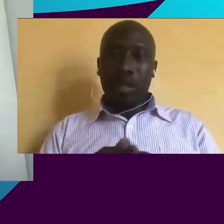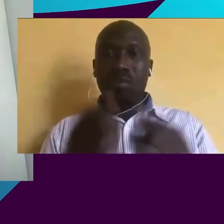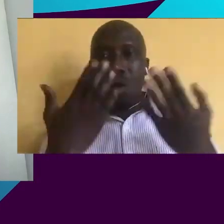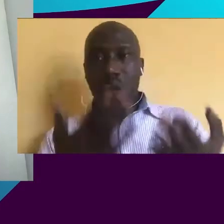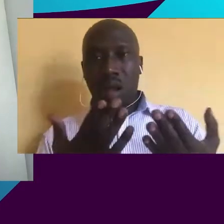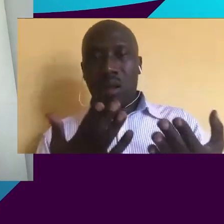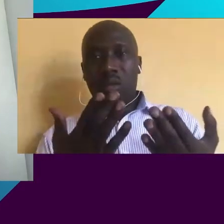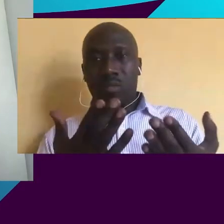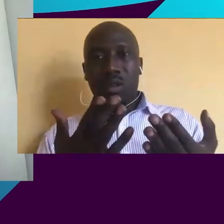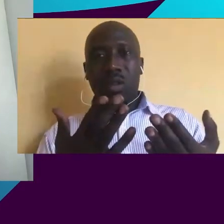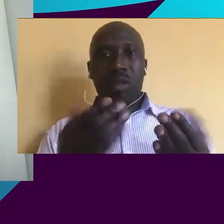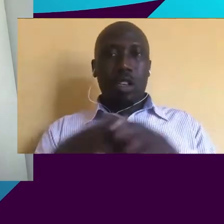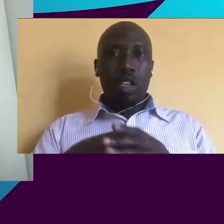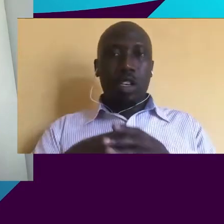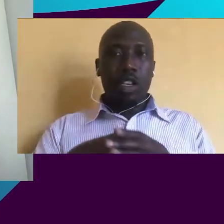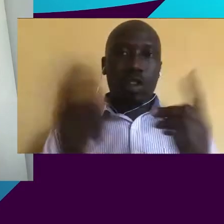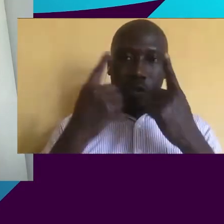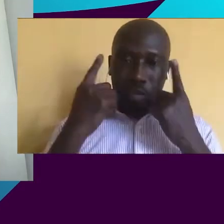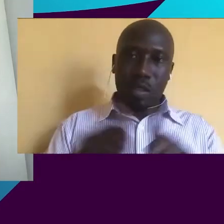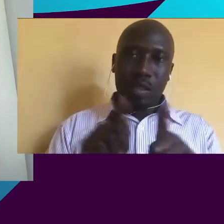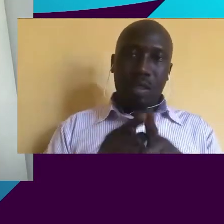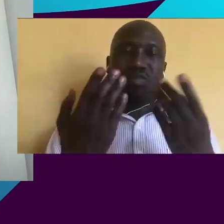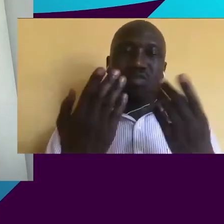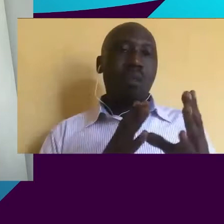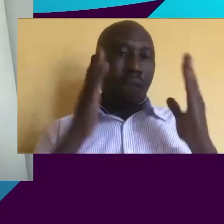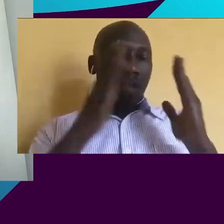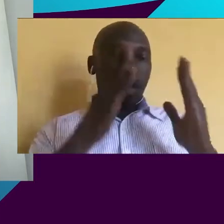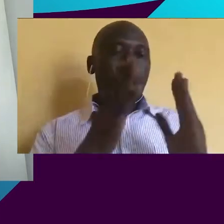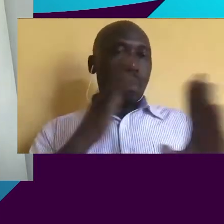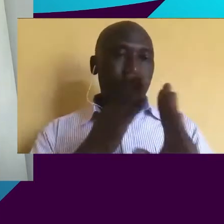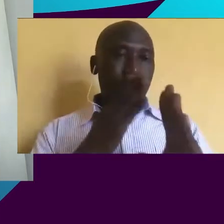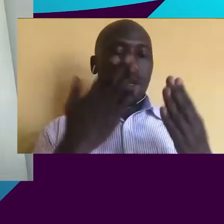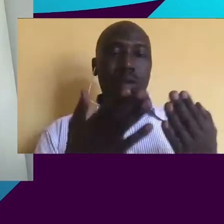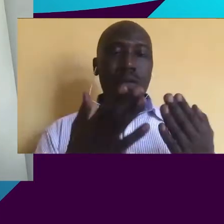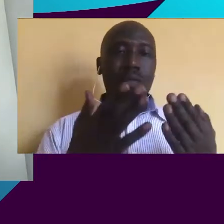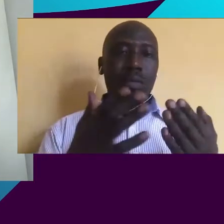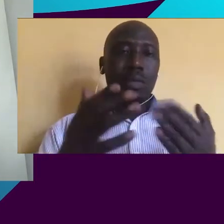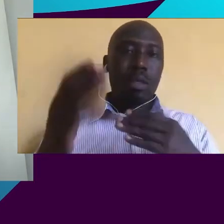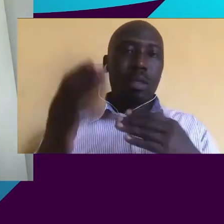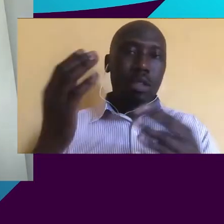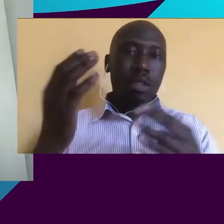to go into specific sports industries like football, like rugby.